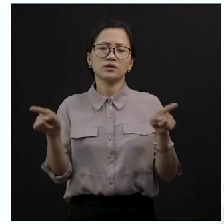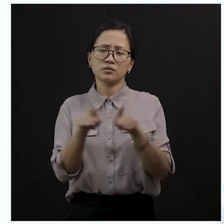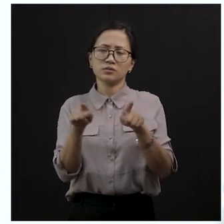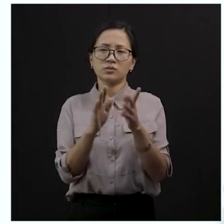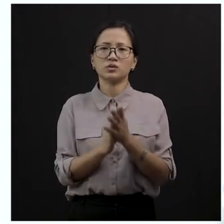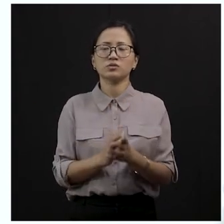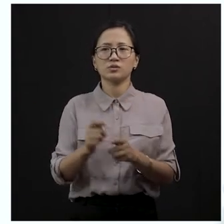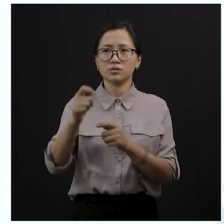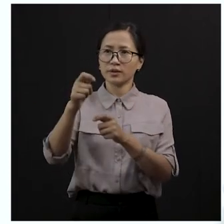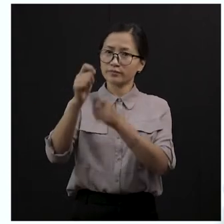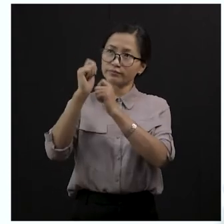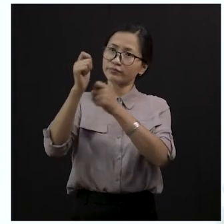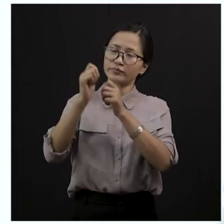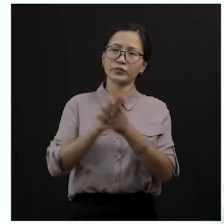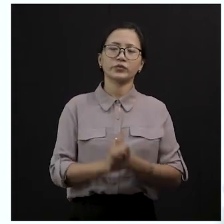okay?